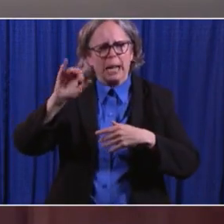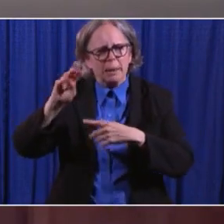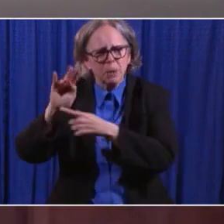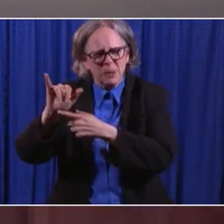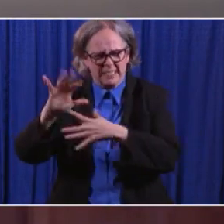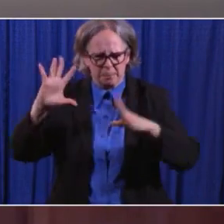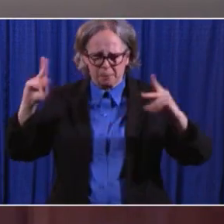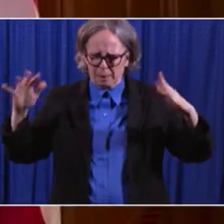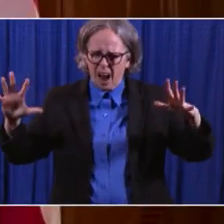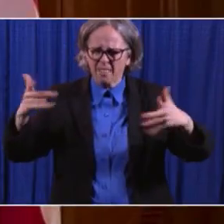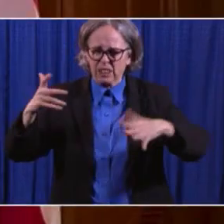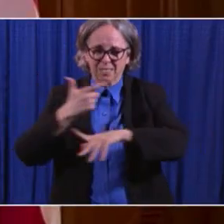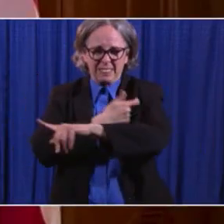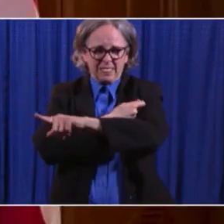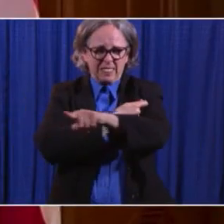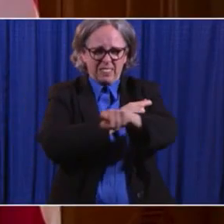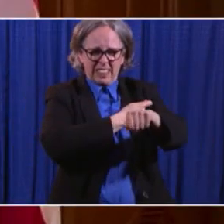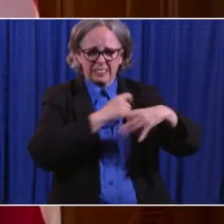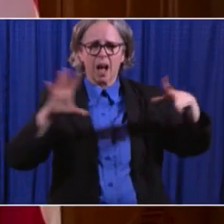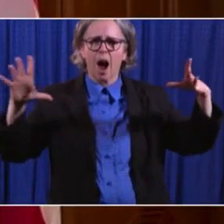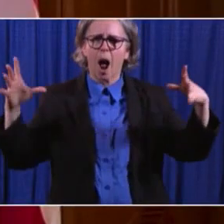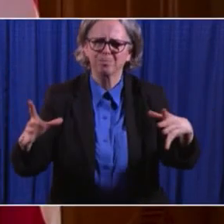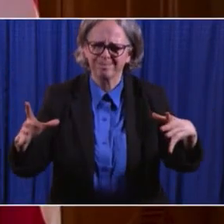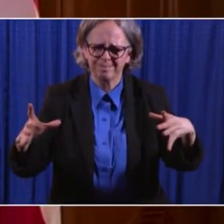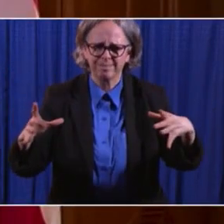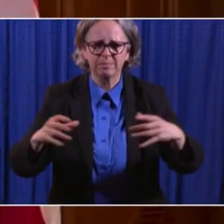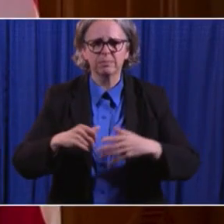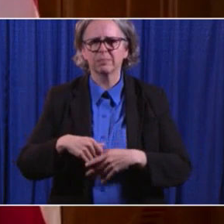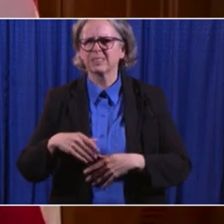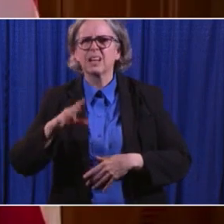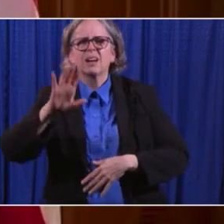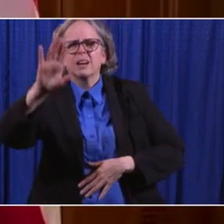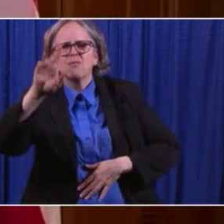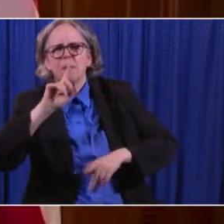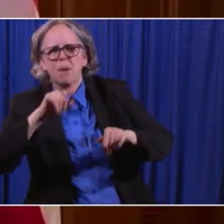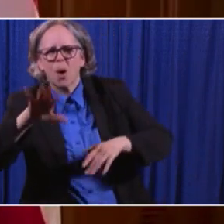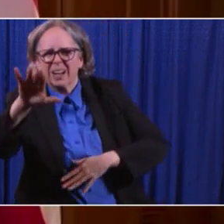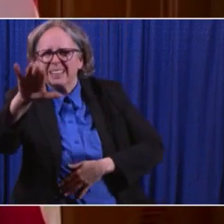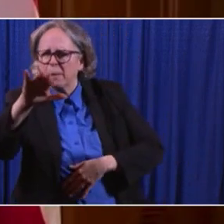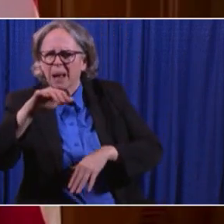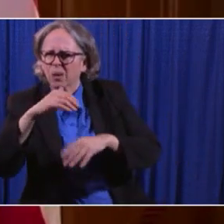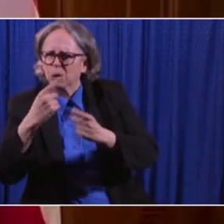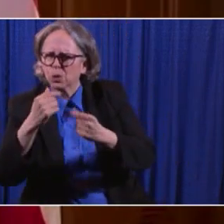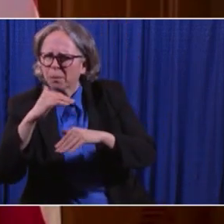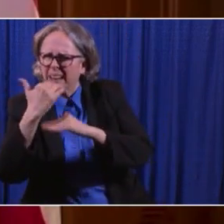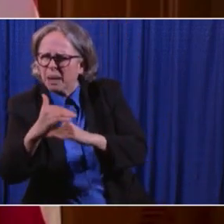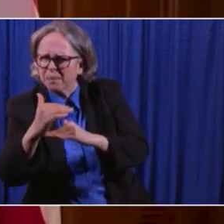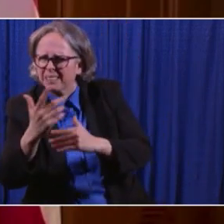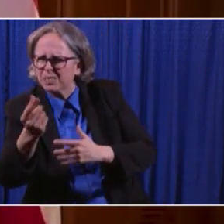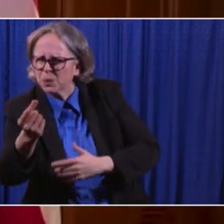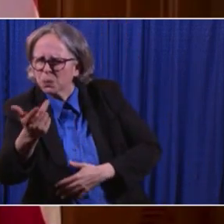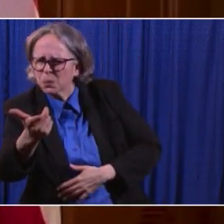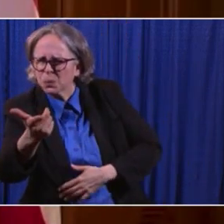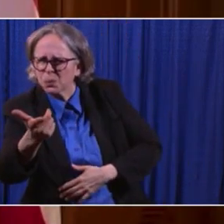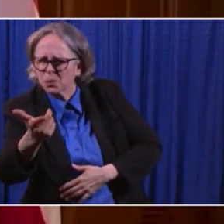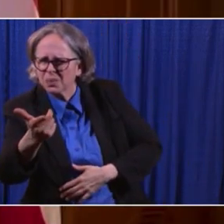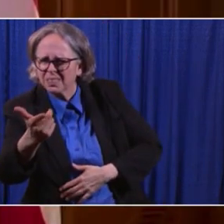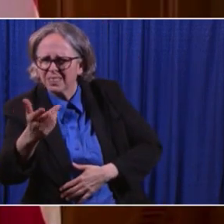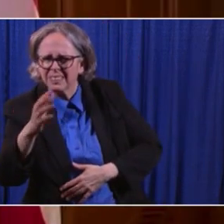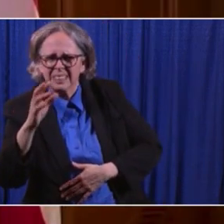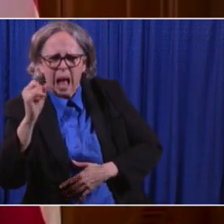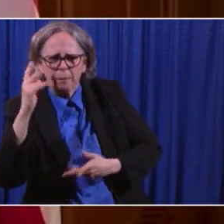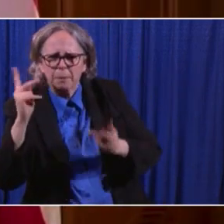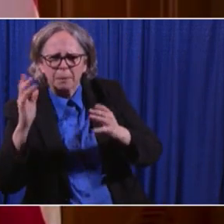I'm sorry, no limits on anything? I'm sorry? No limits on attendance or anything like